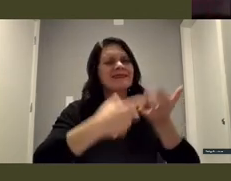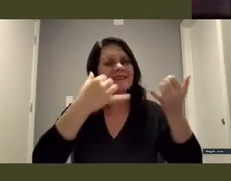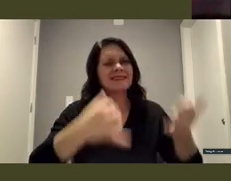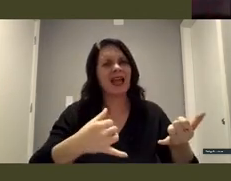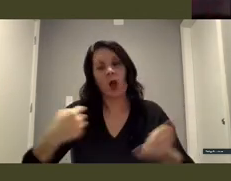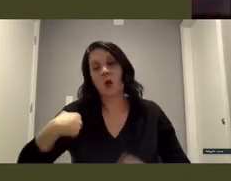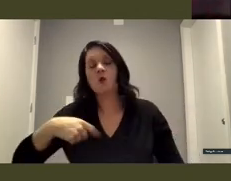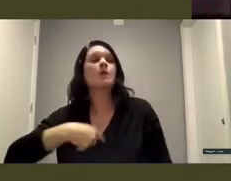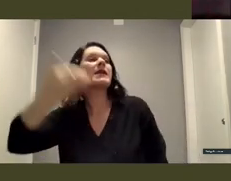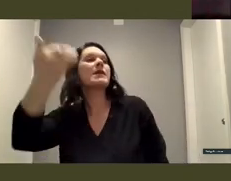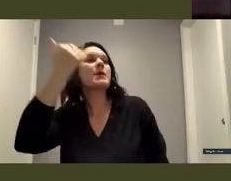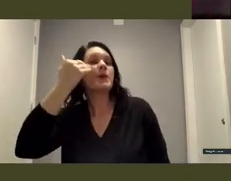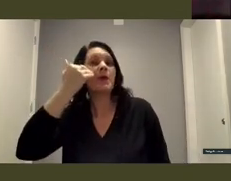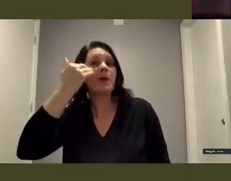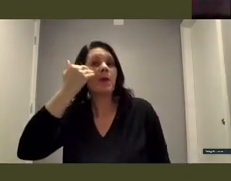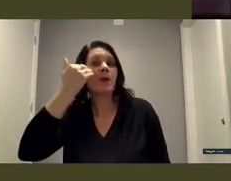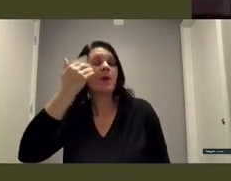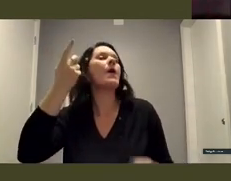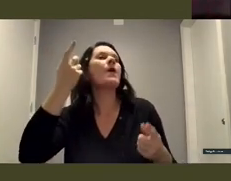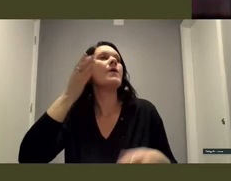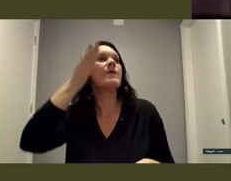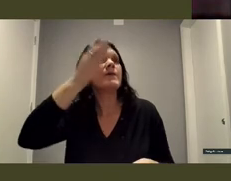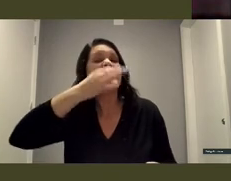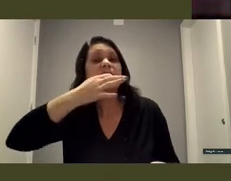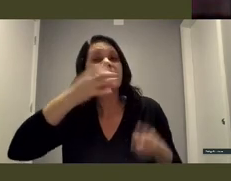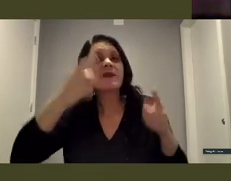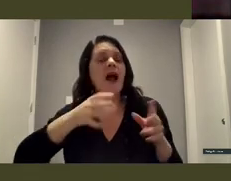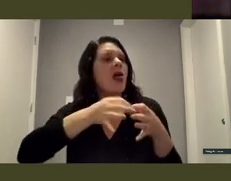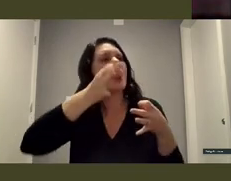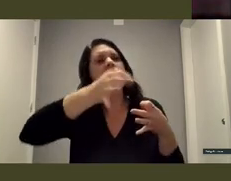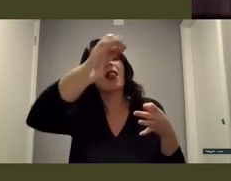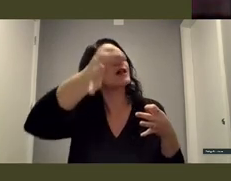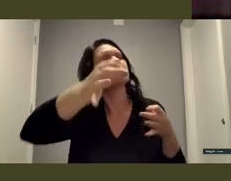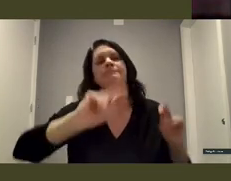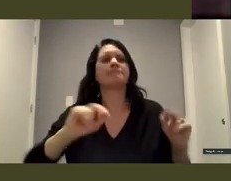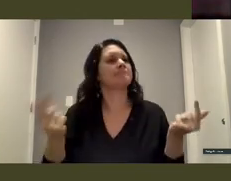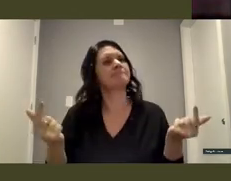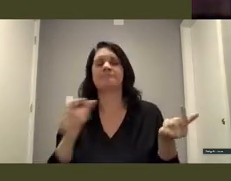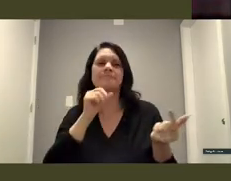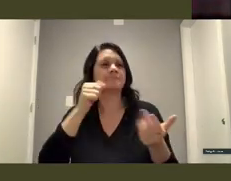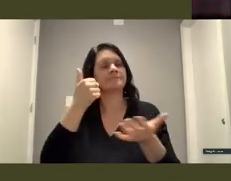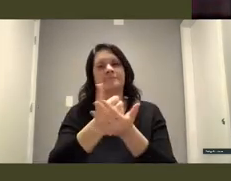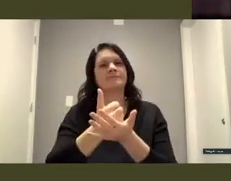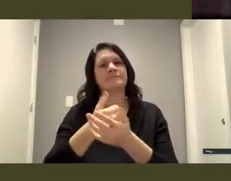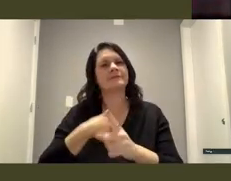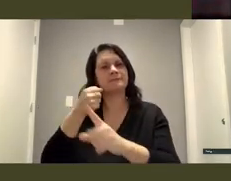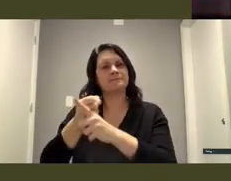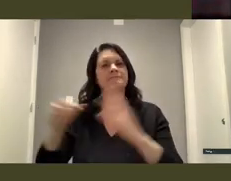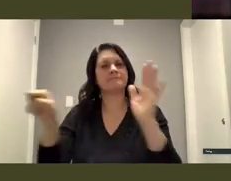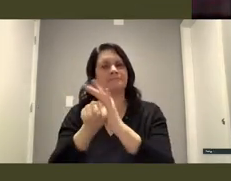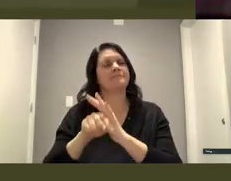you accountable and not postponing it into the future, because that is the most dangerous thing to do right now.